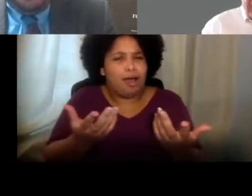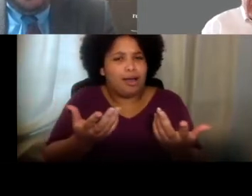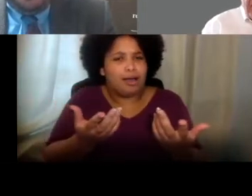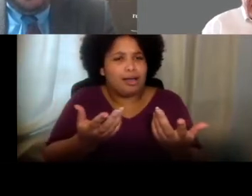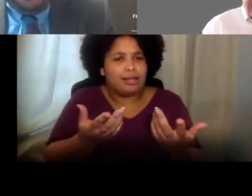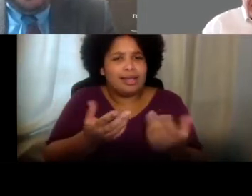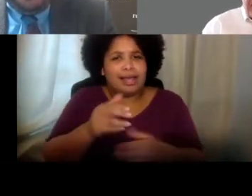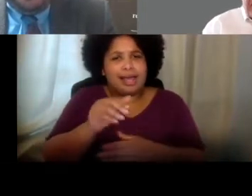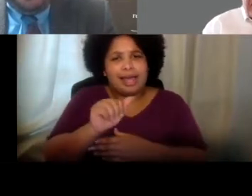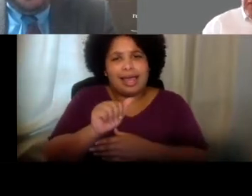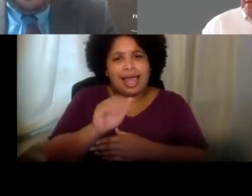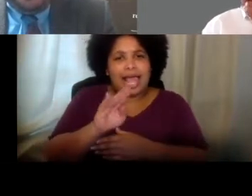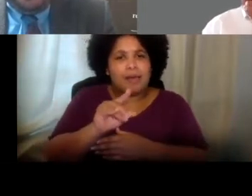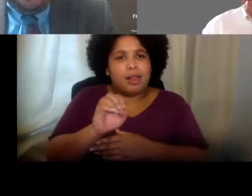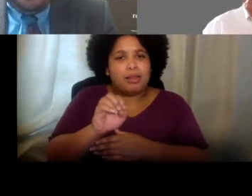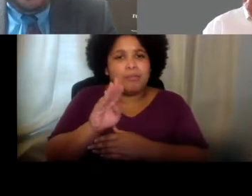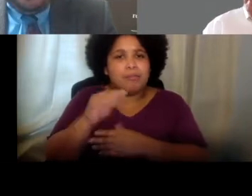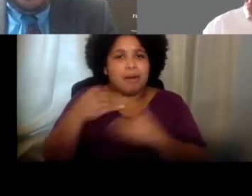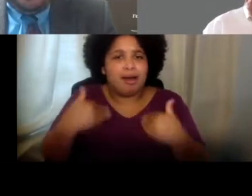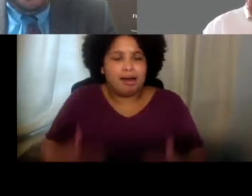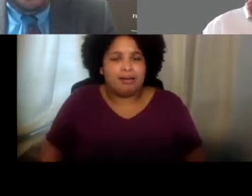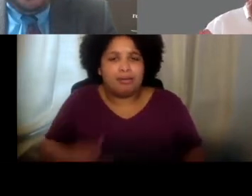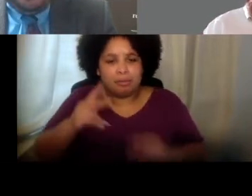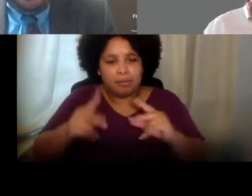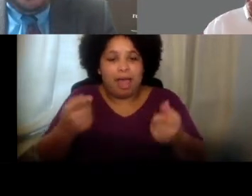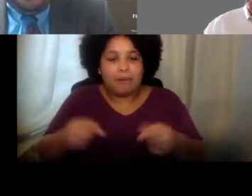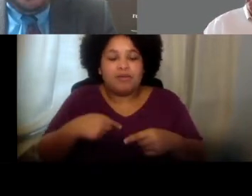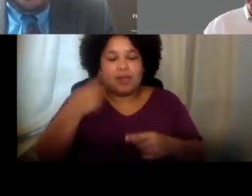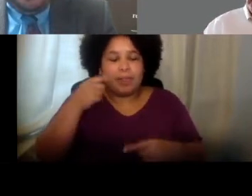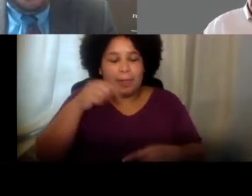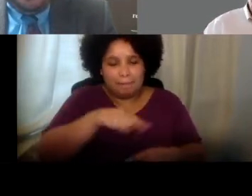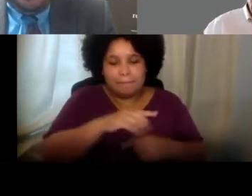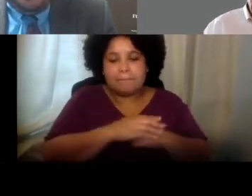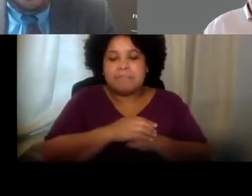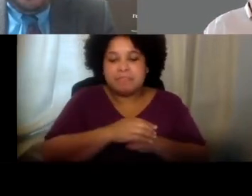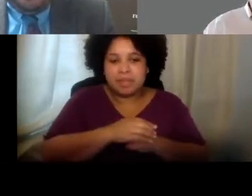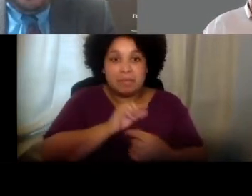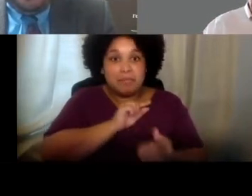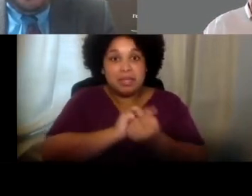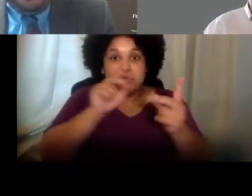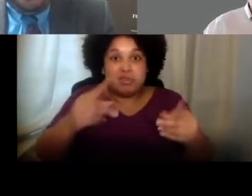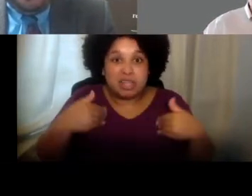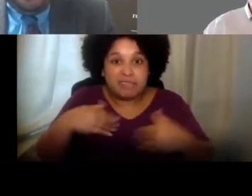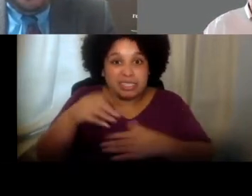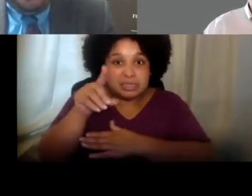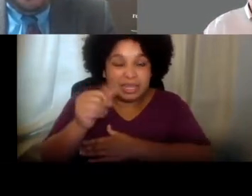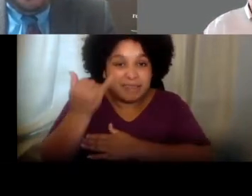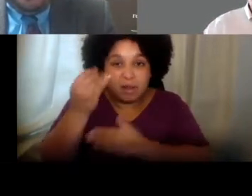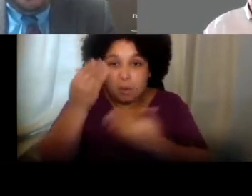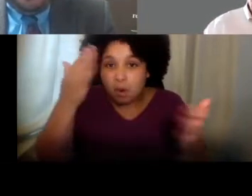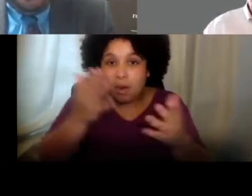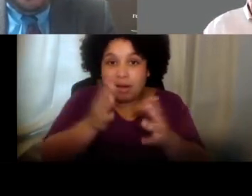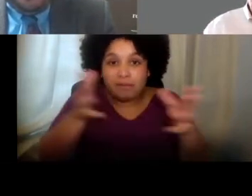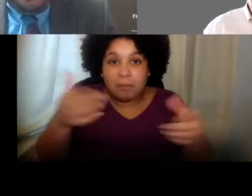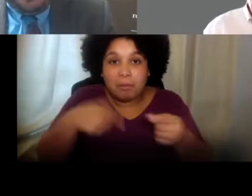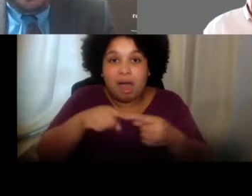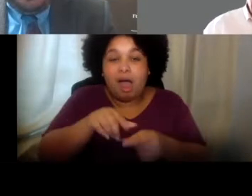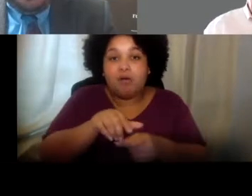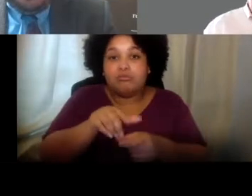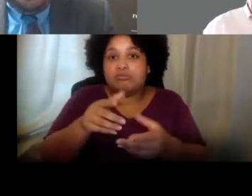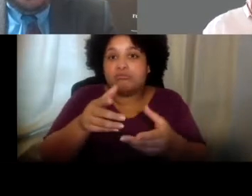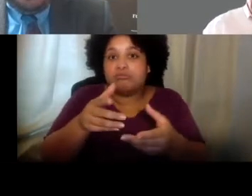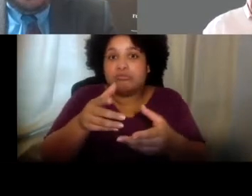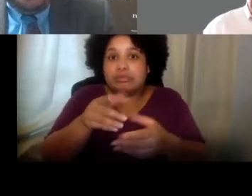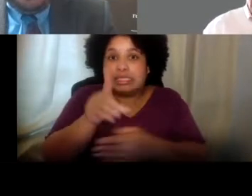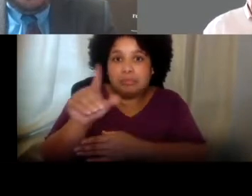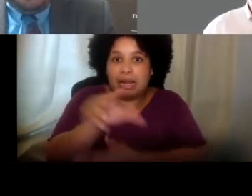to able-bodied people is that when they meet a person with a disability, if they don't know enough about disability inclusion,